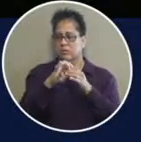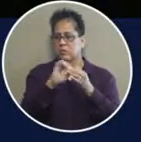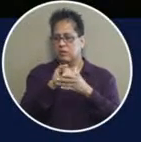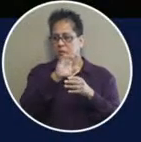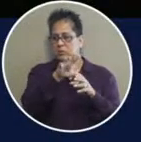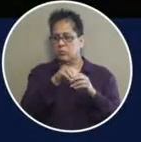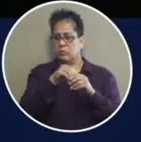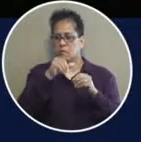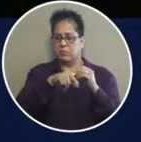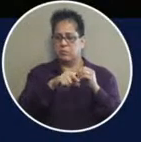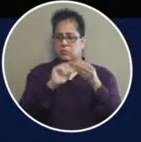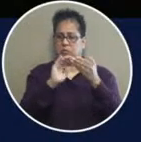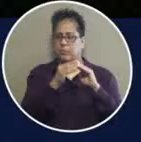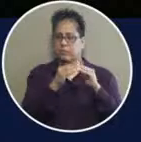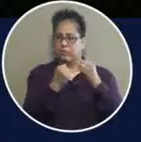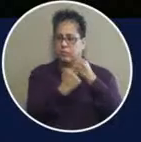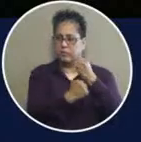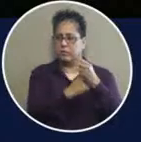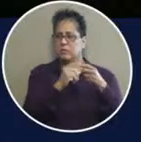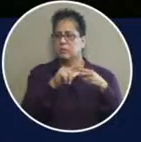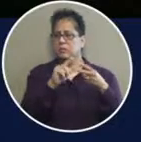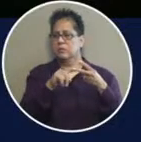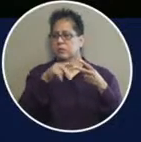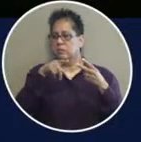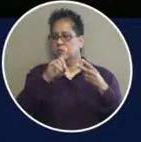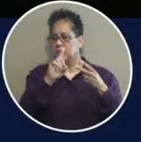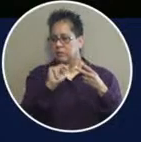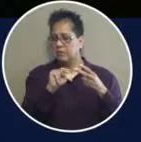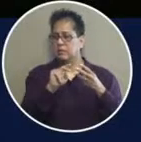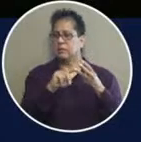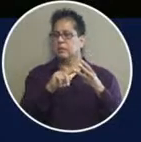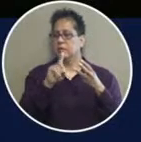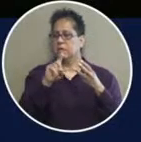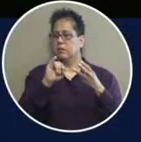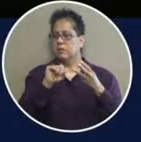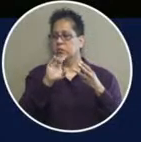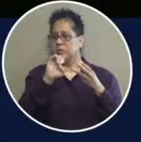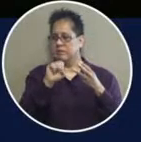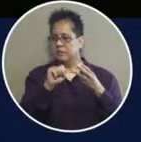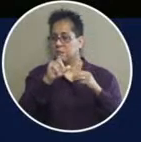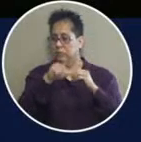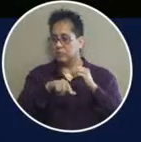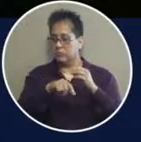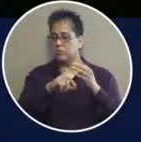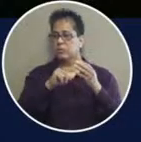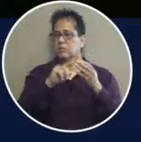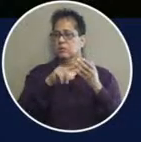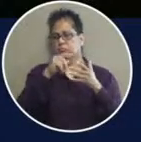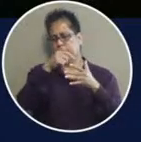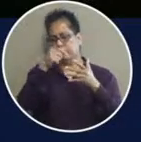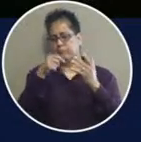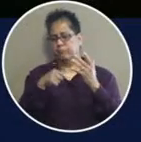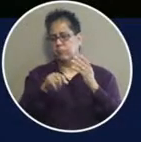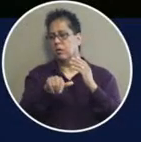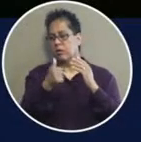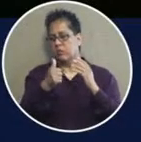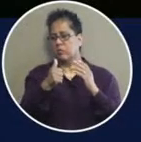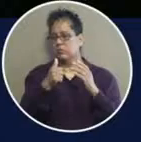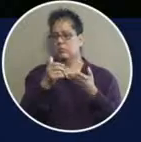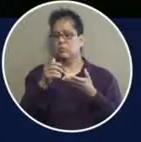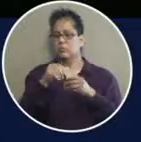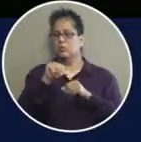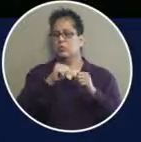the El Paso Community Foundation, the Paso del Norte Community Foundation, the Diocese of El Paso, and various other nonprofit and social